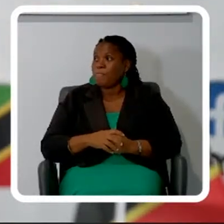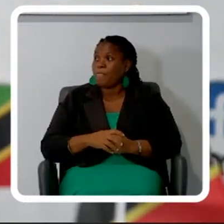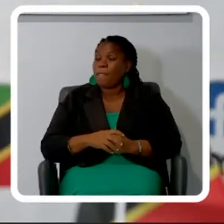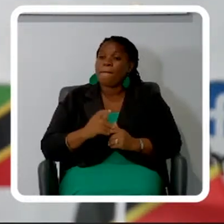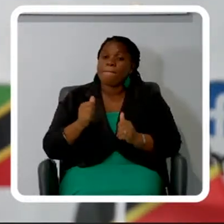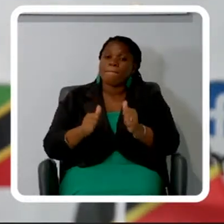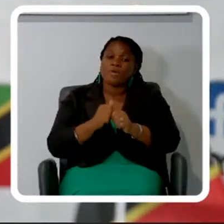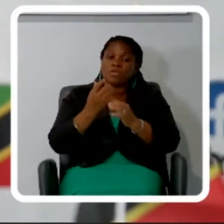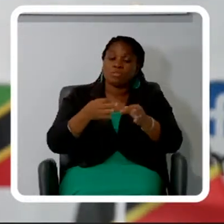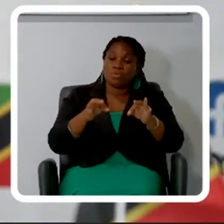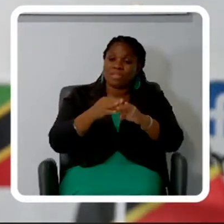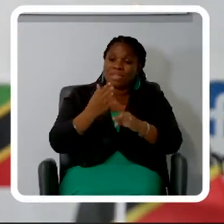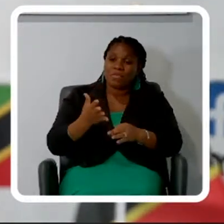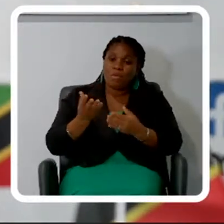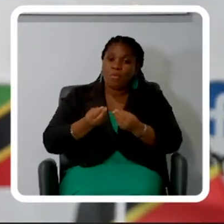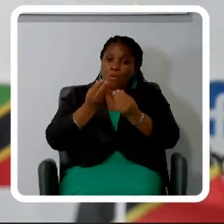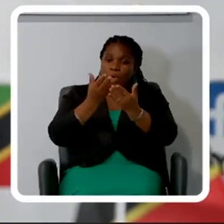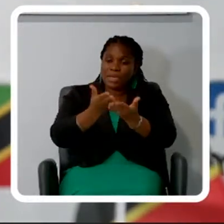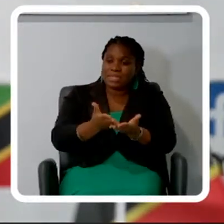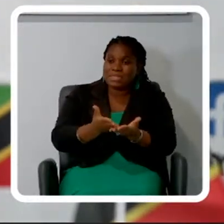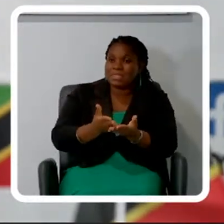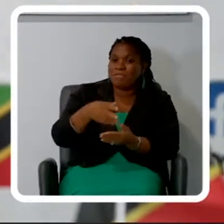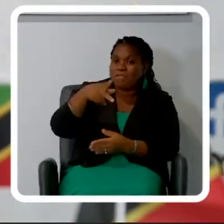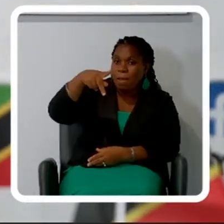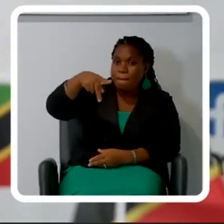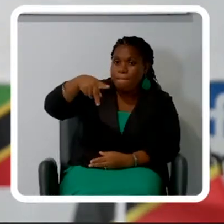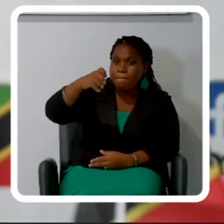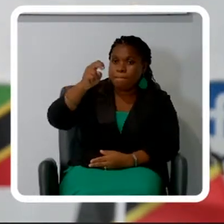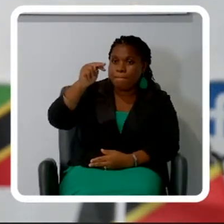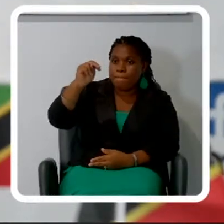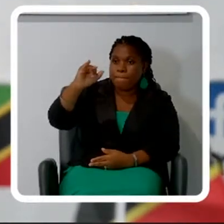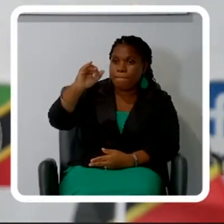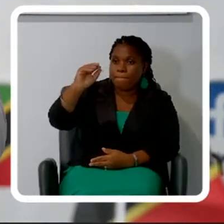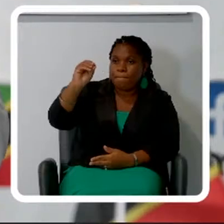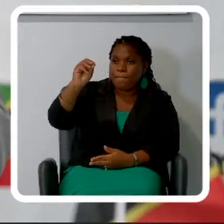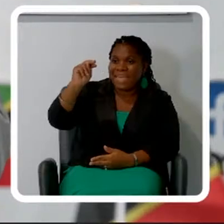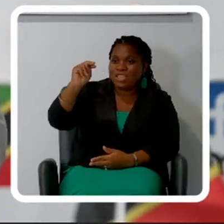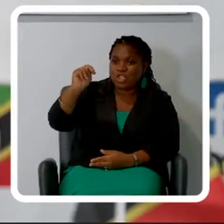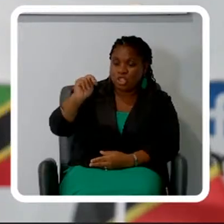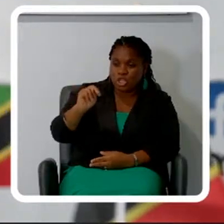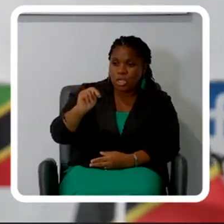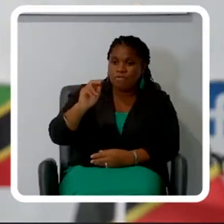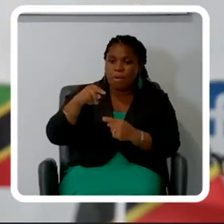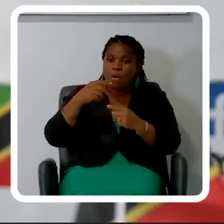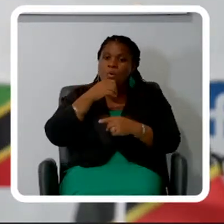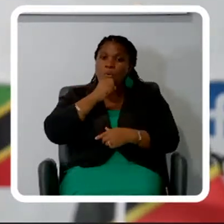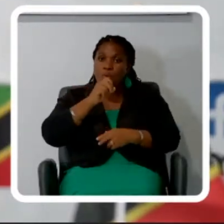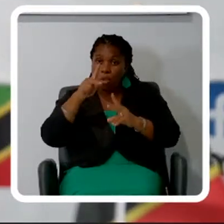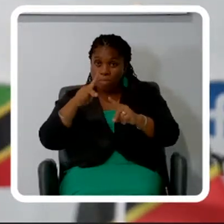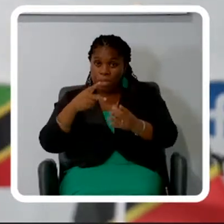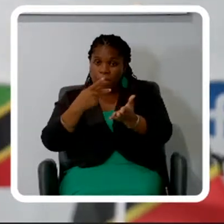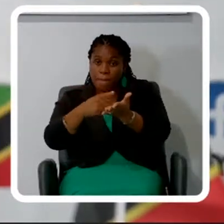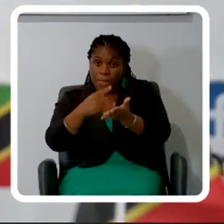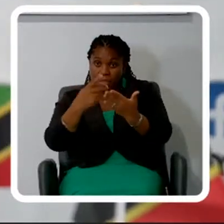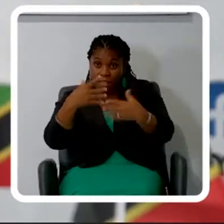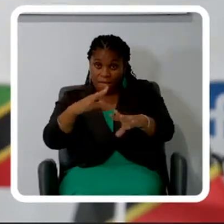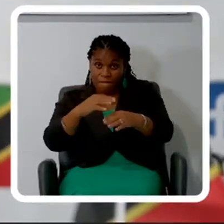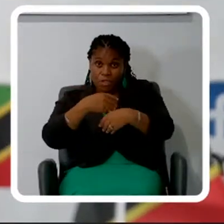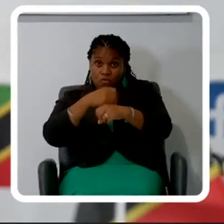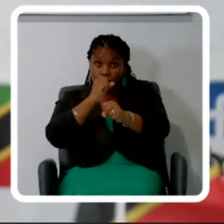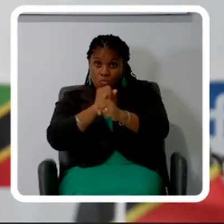to introduce the pension, increase in wages and so forth, and to give opportunities so people can establish